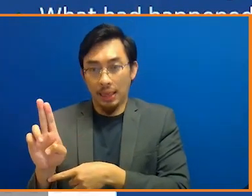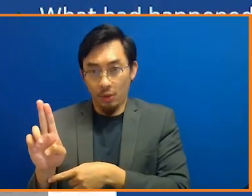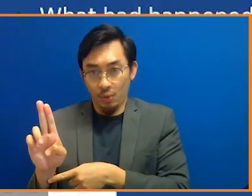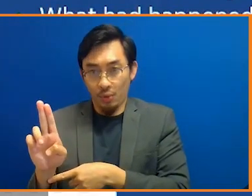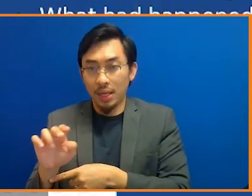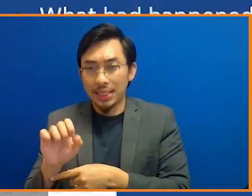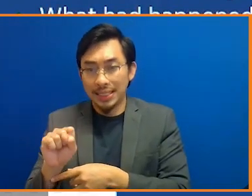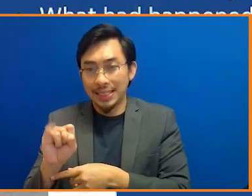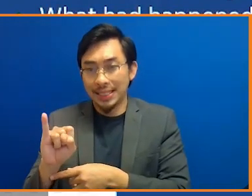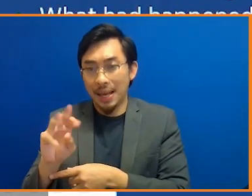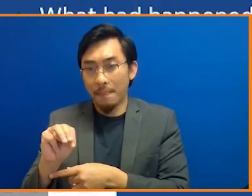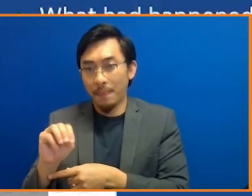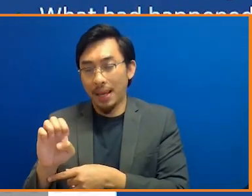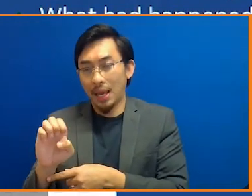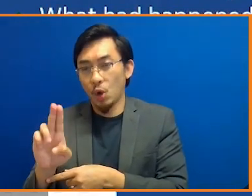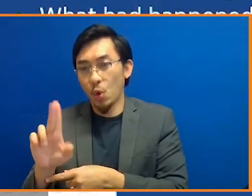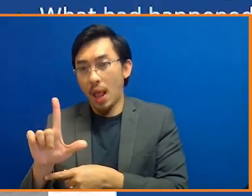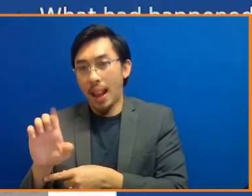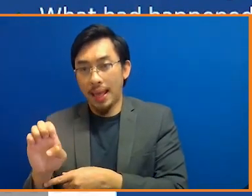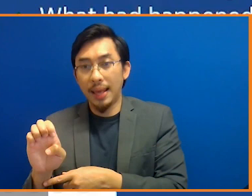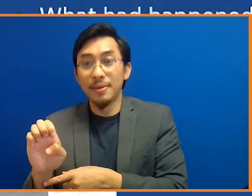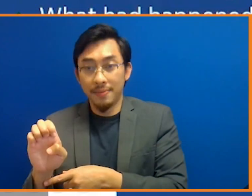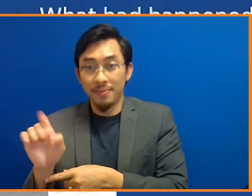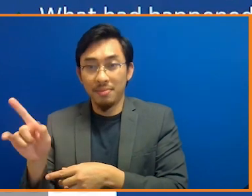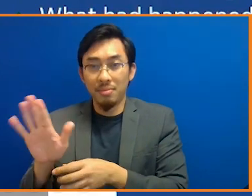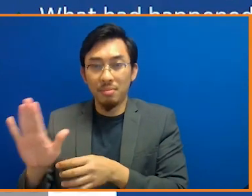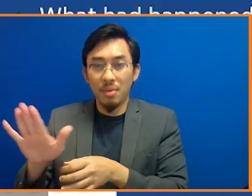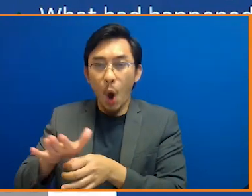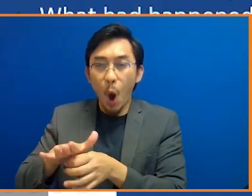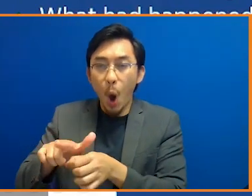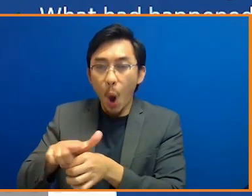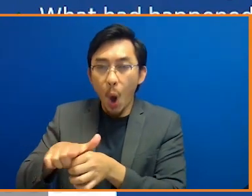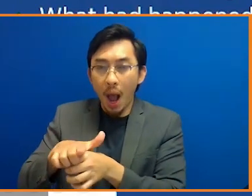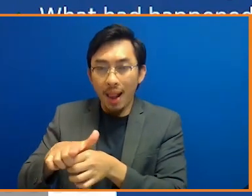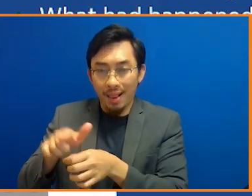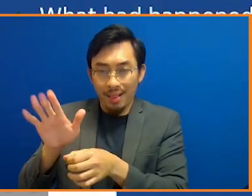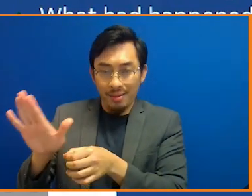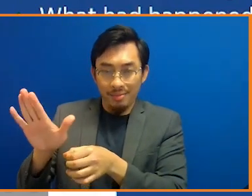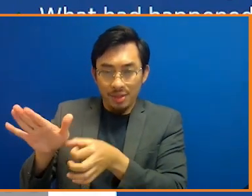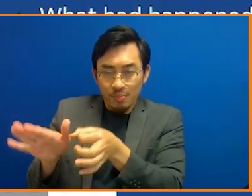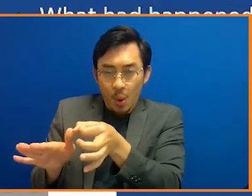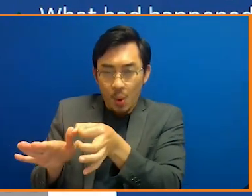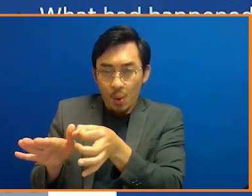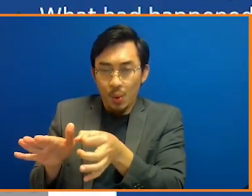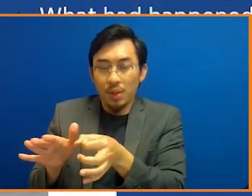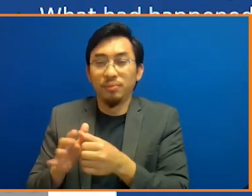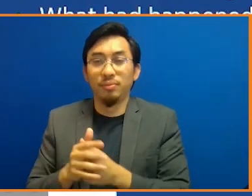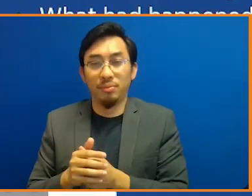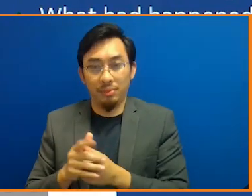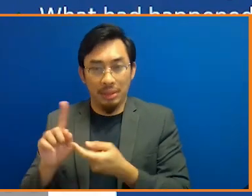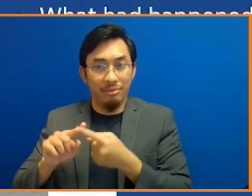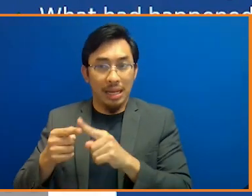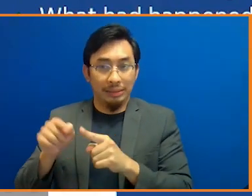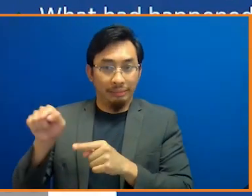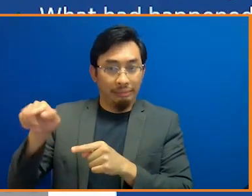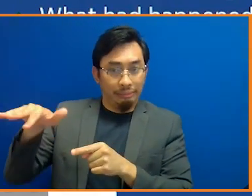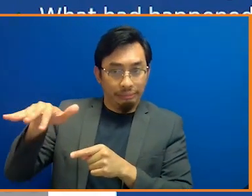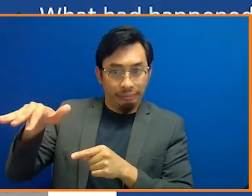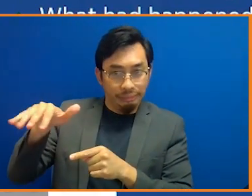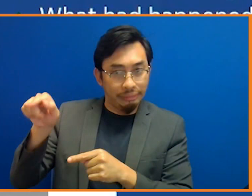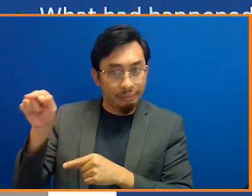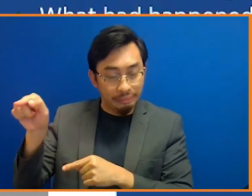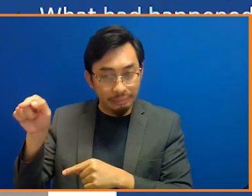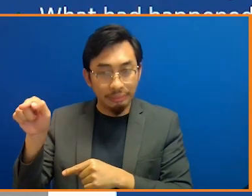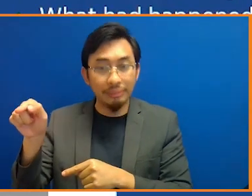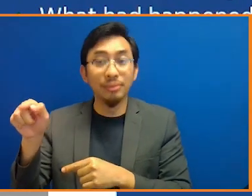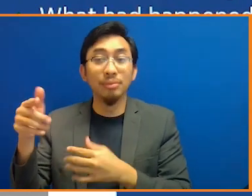Okay. This Simeulue Island is very popular for local knowledge of smog. I guess uh, my friends from other models will talk a